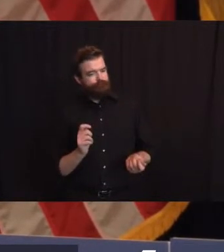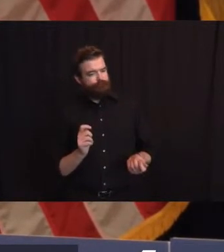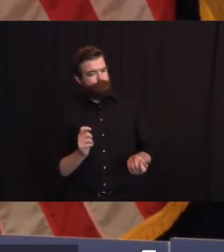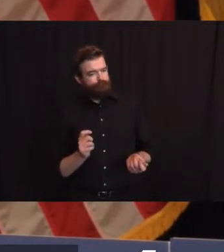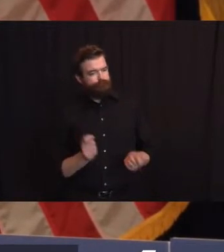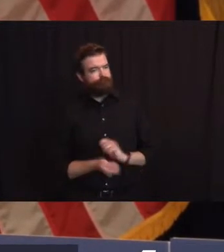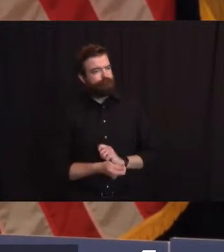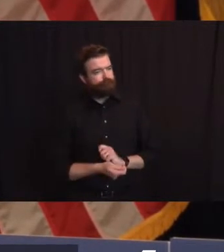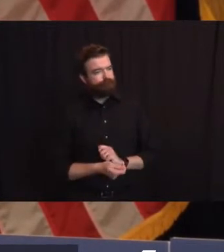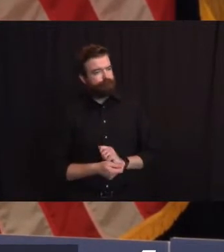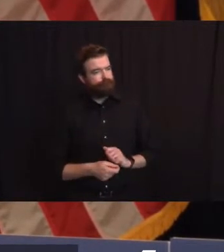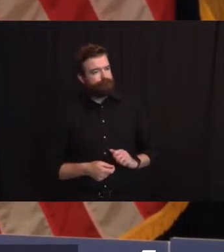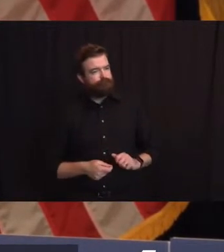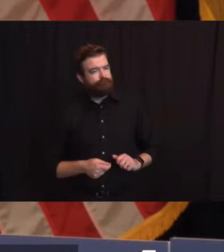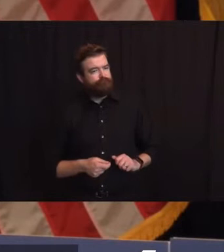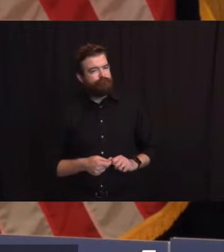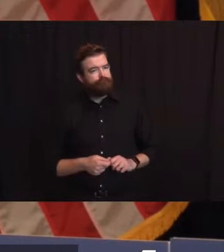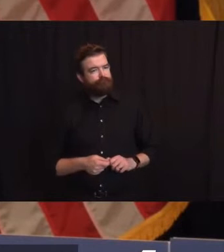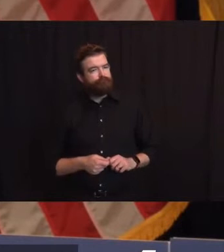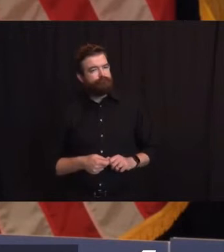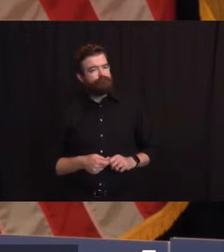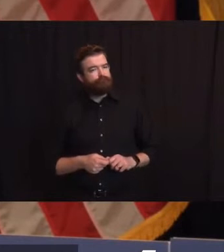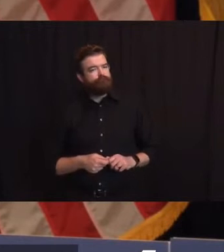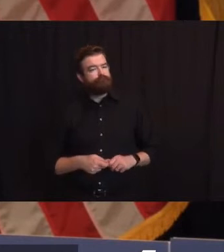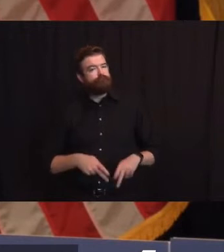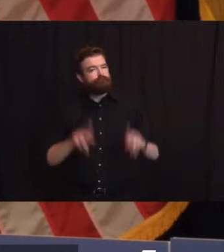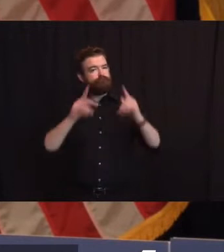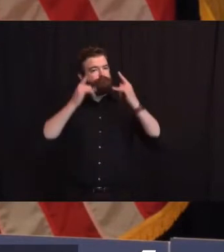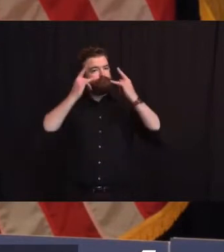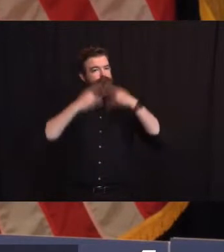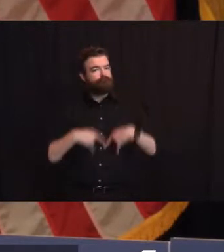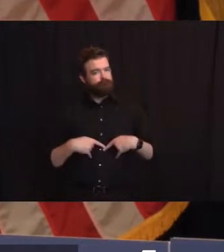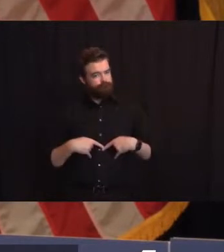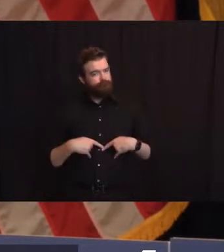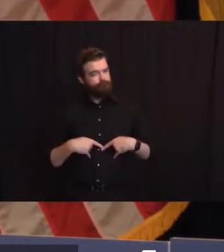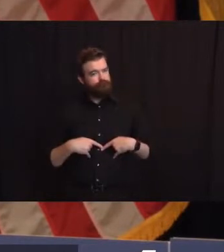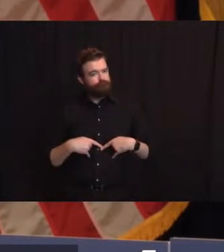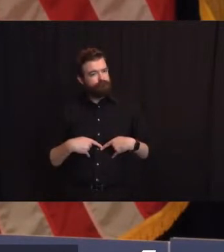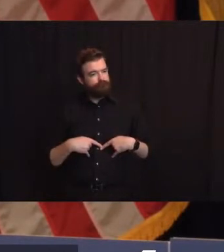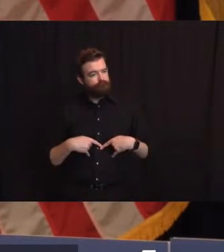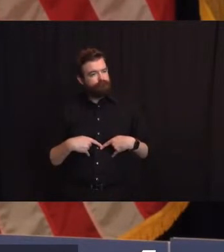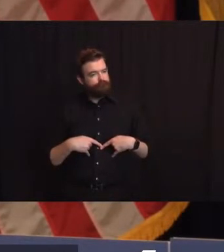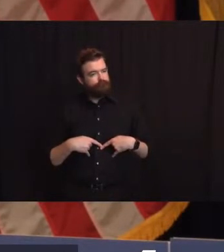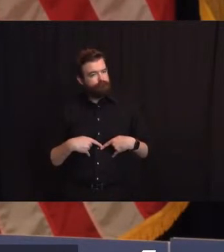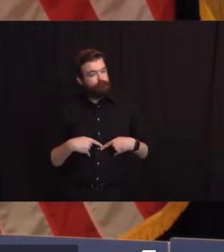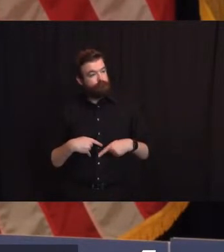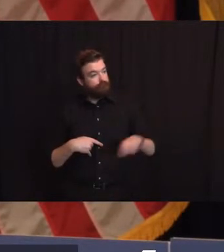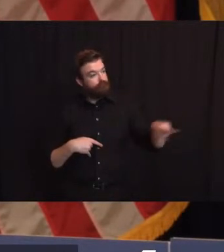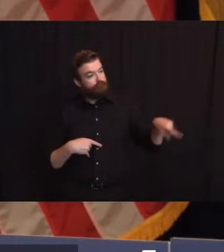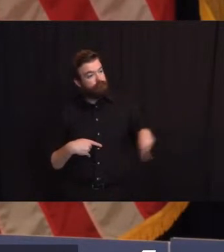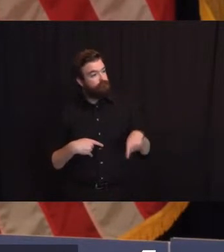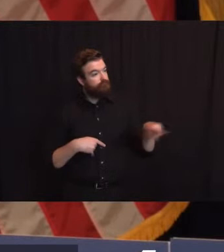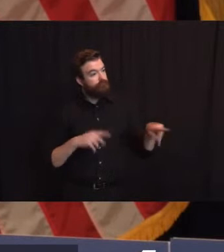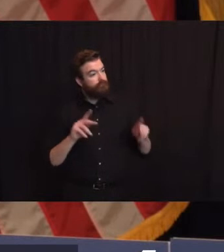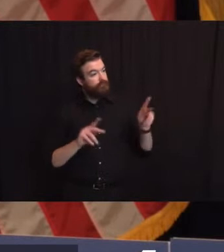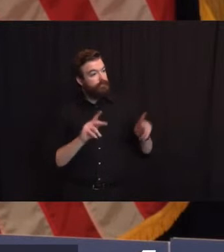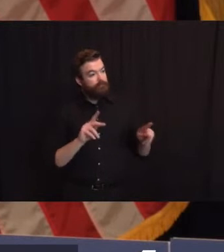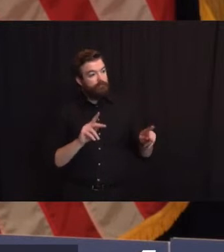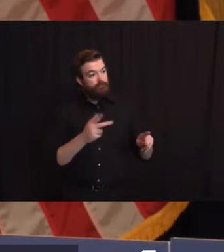and information related to the fact that fully vaccinated people don't transmit disease as much, that the vaccines are more